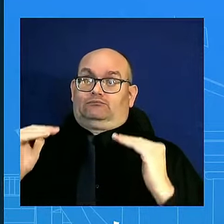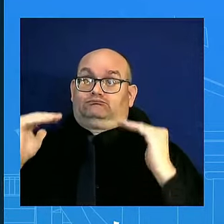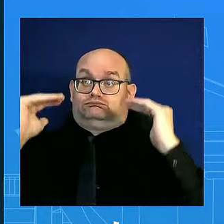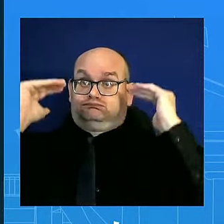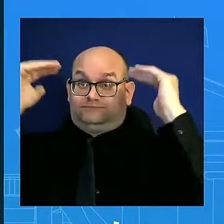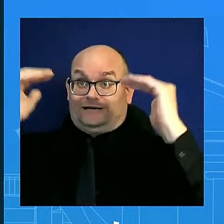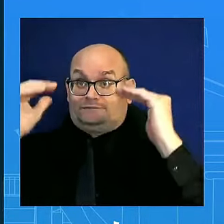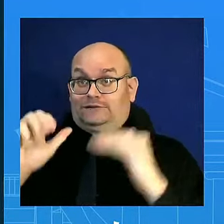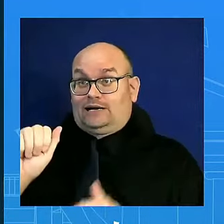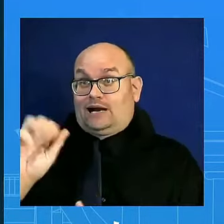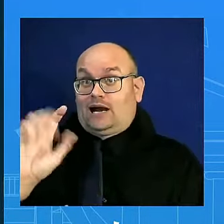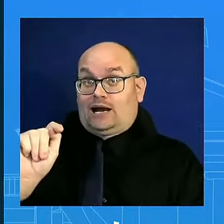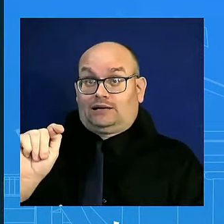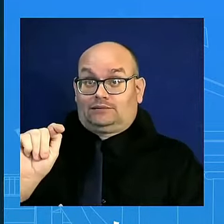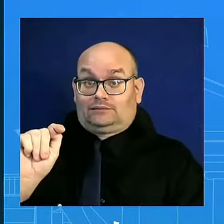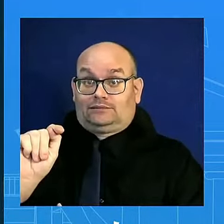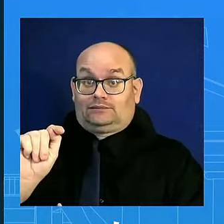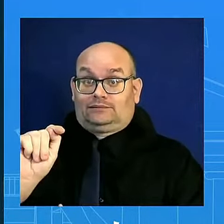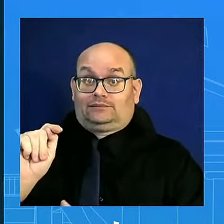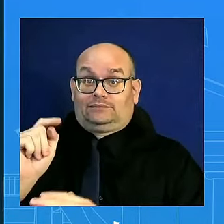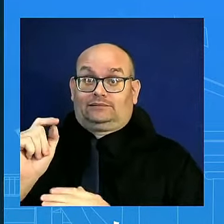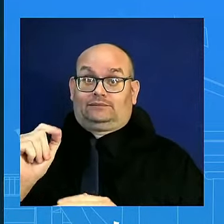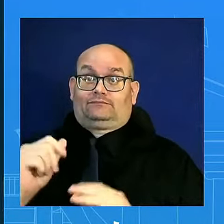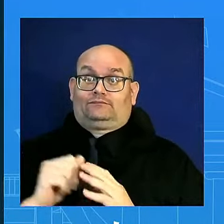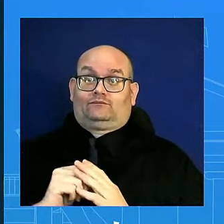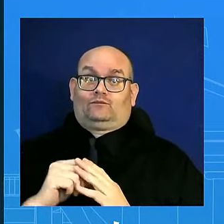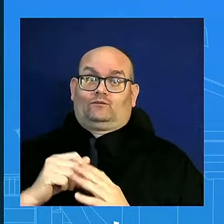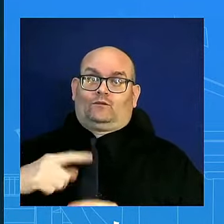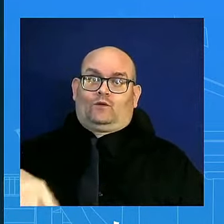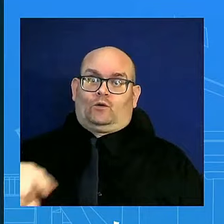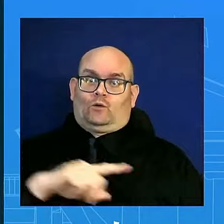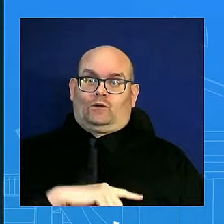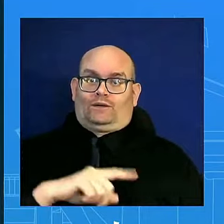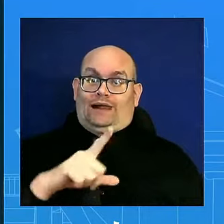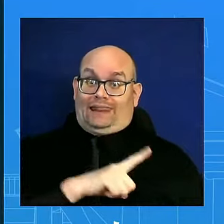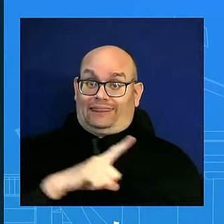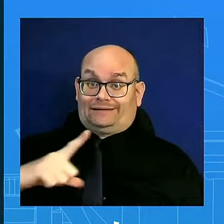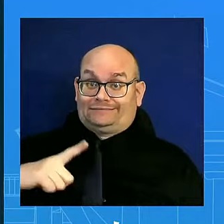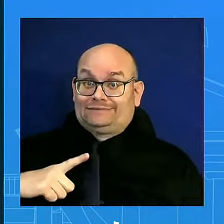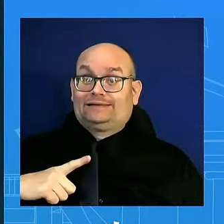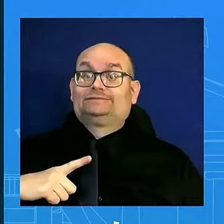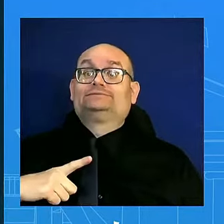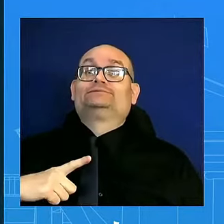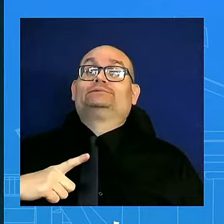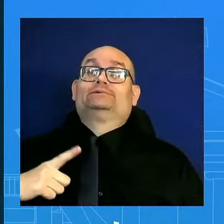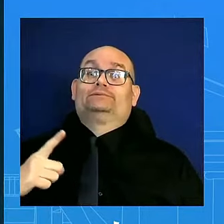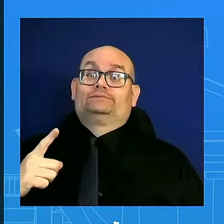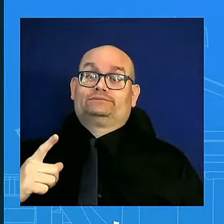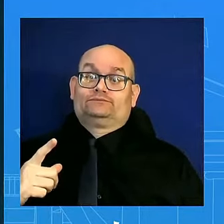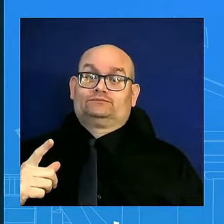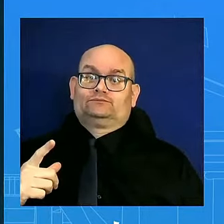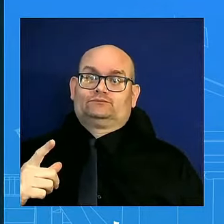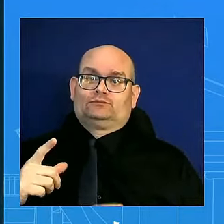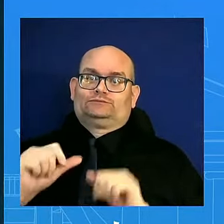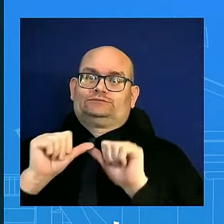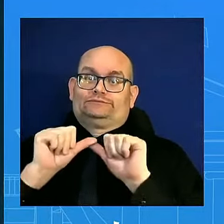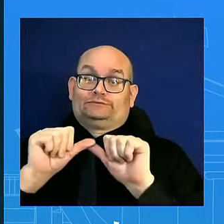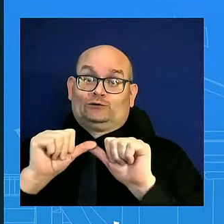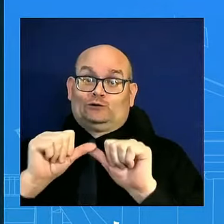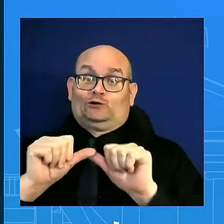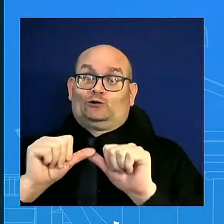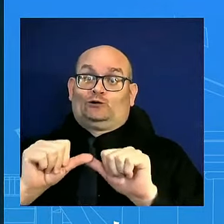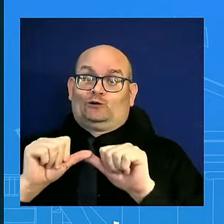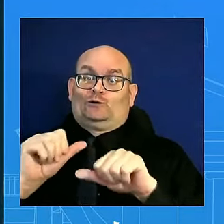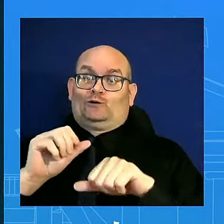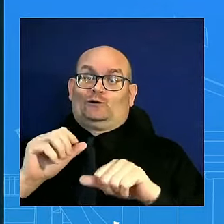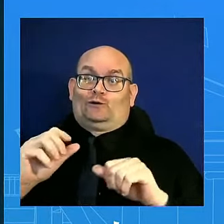to see legislation. In order to deal with this issue, we have to see legislation. And so we're going to continue to call on that. They have to, Congress has to do everything